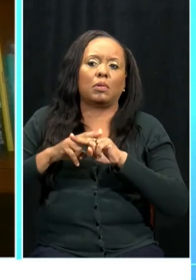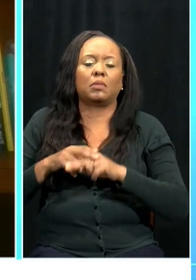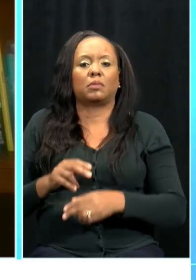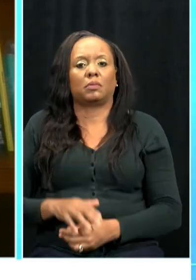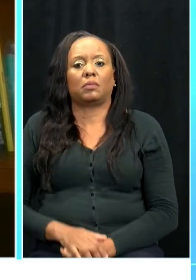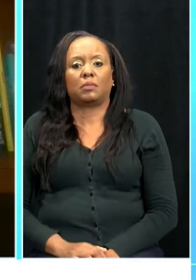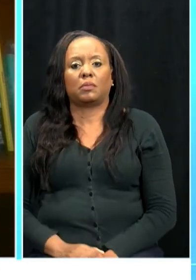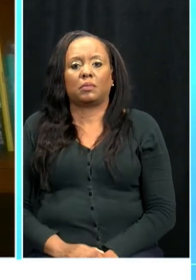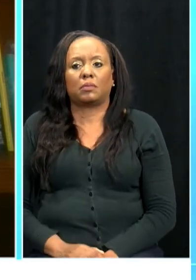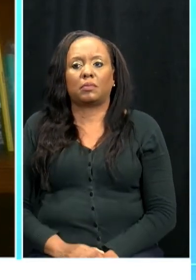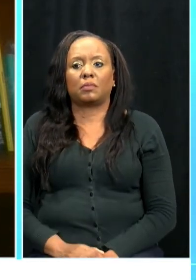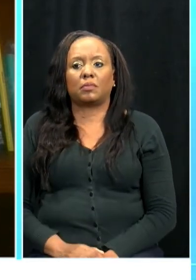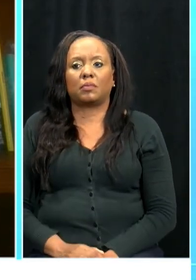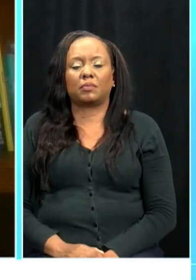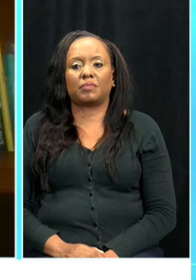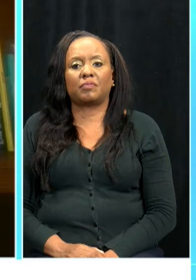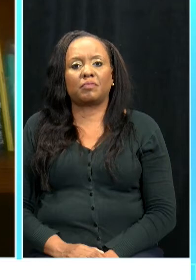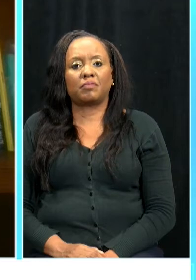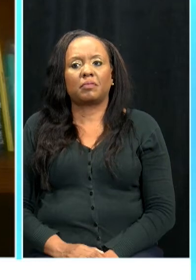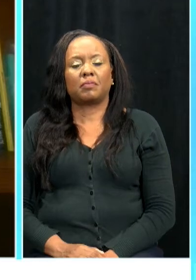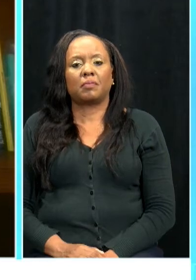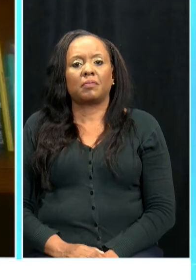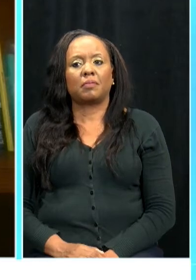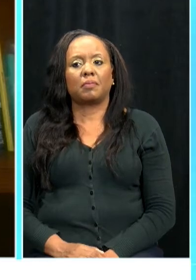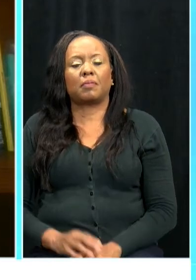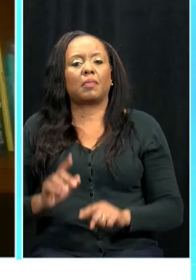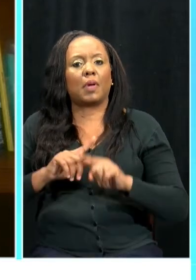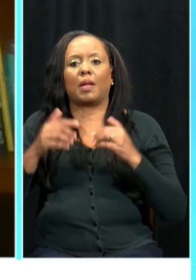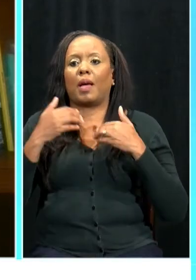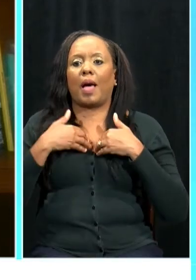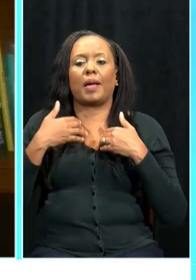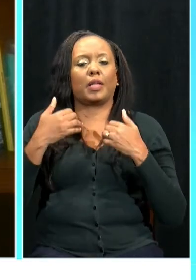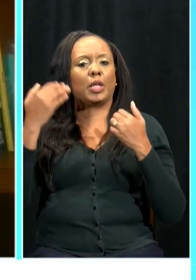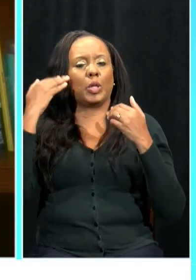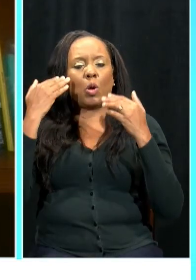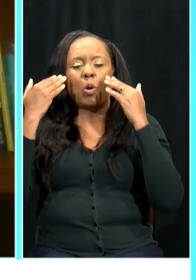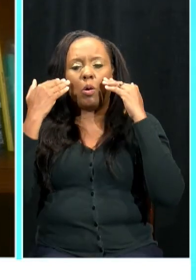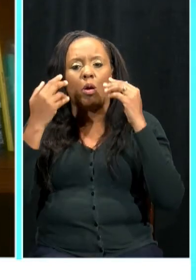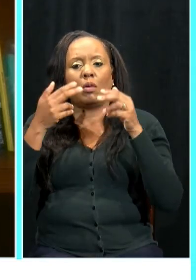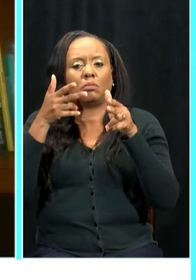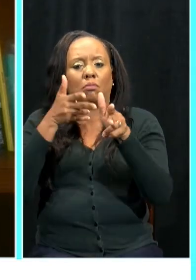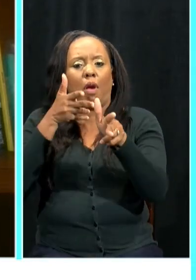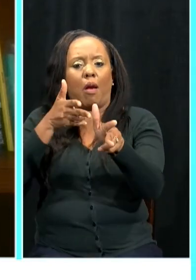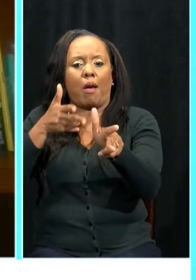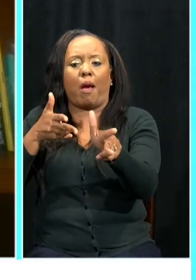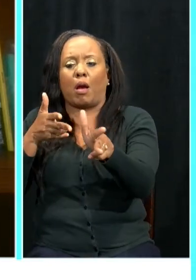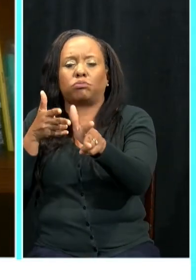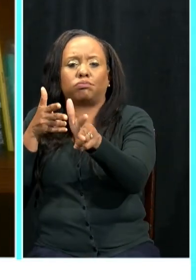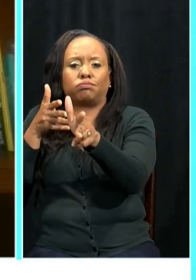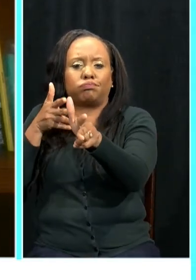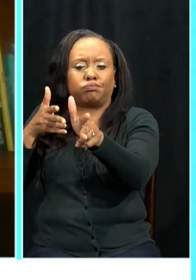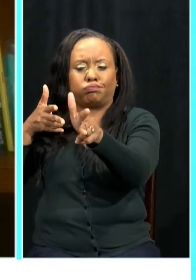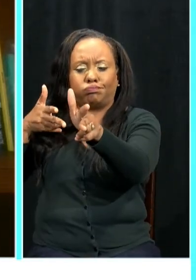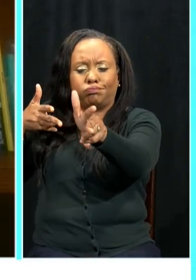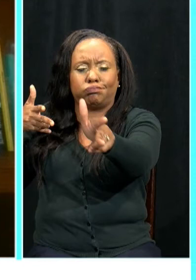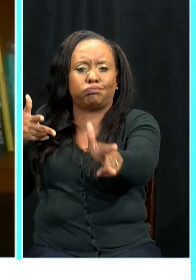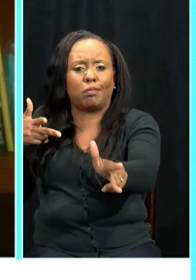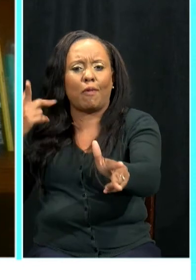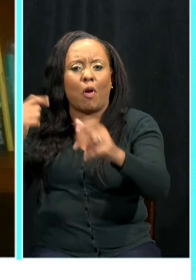rallies, there were a lot of the things like motorcades. There were huge, tremendously long motorcades and so